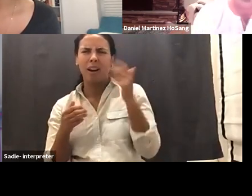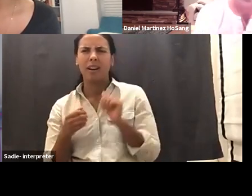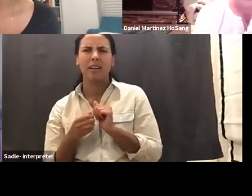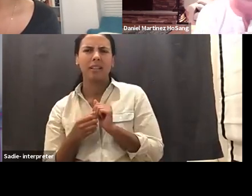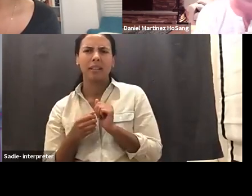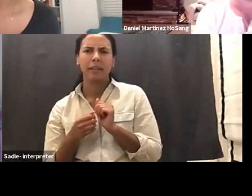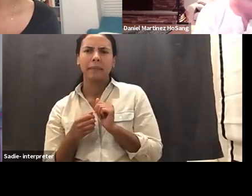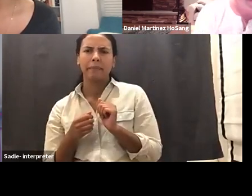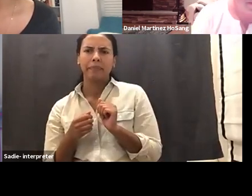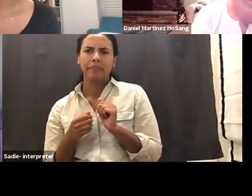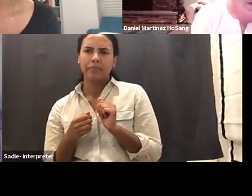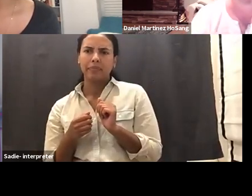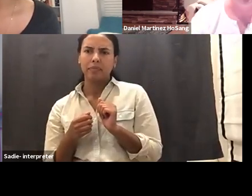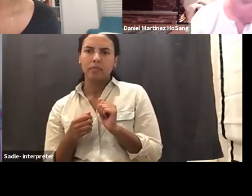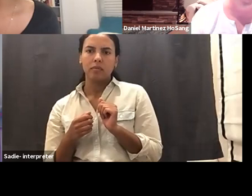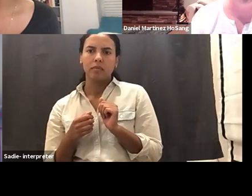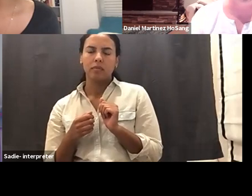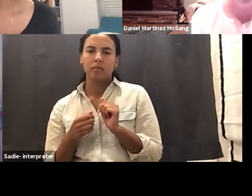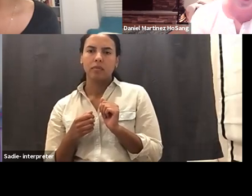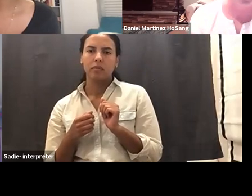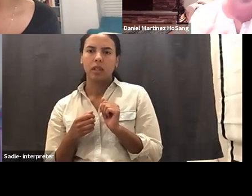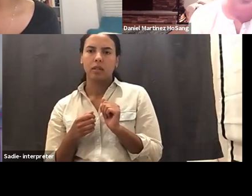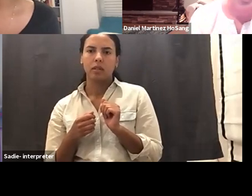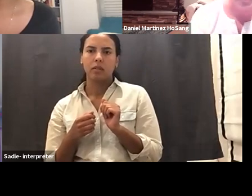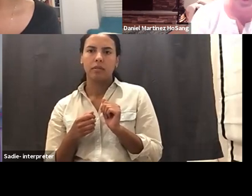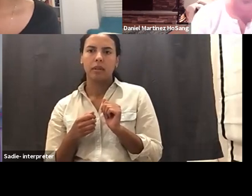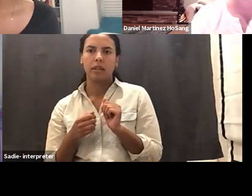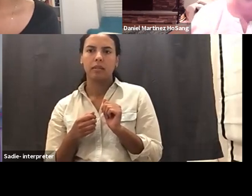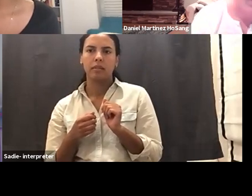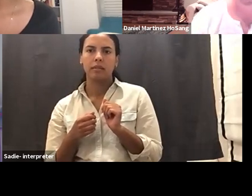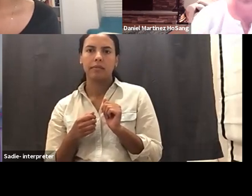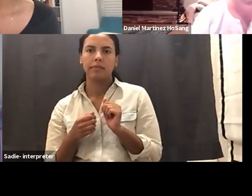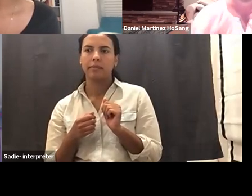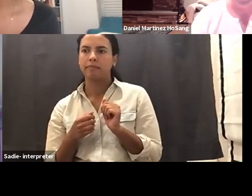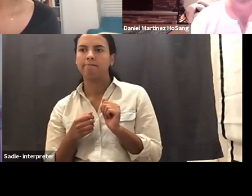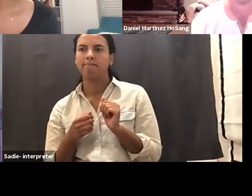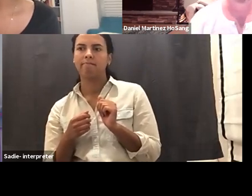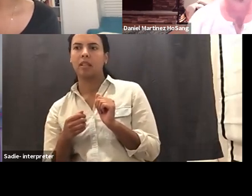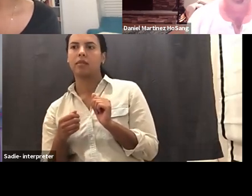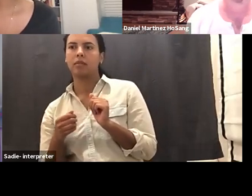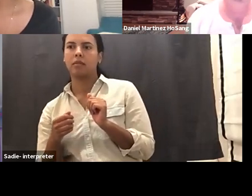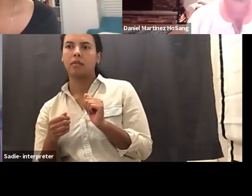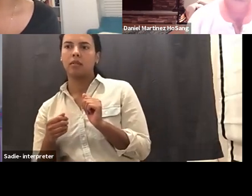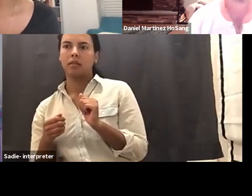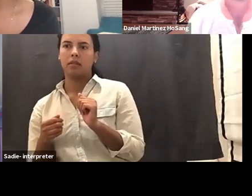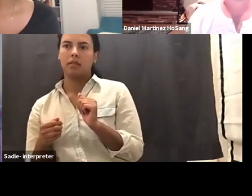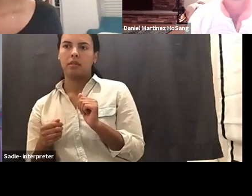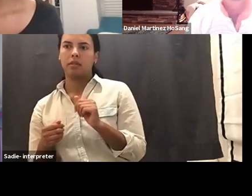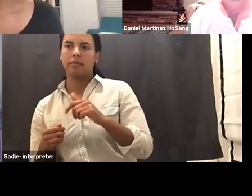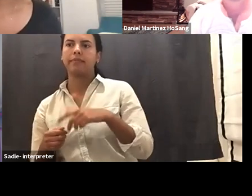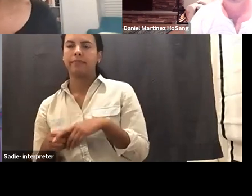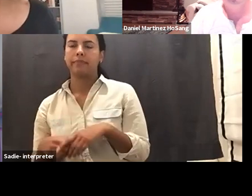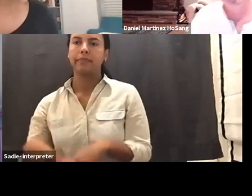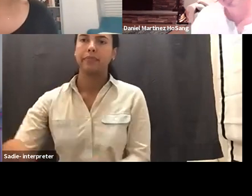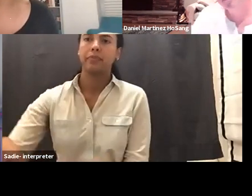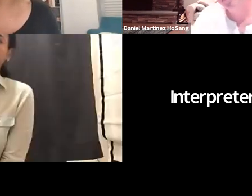to maybe bring people in to the kind of analysis and way of being you're describing.